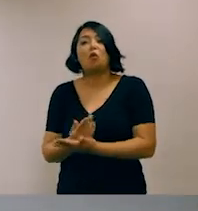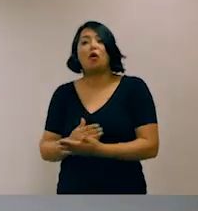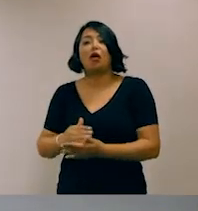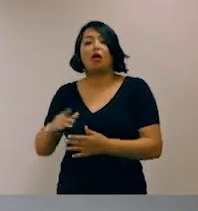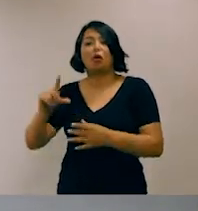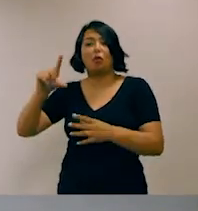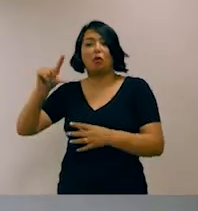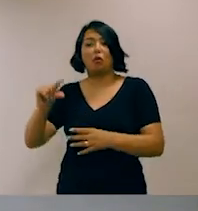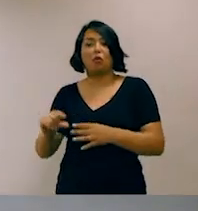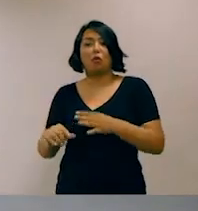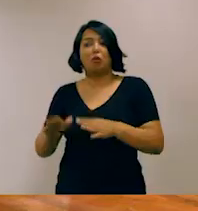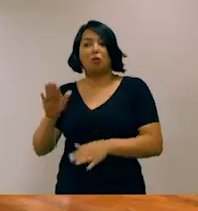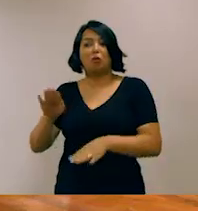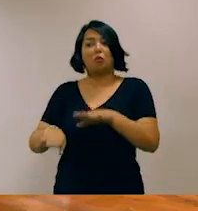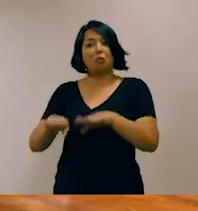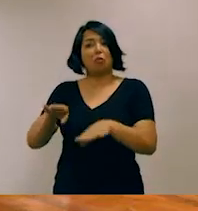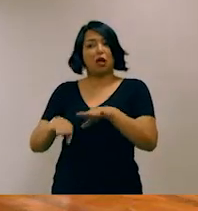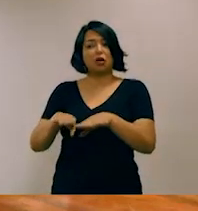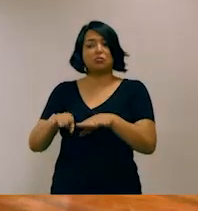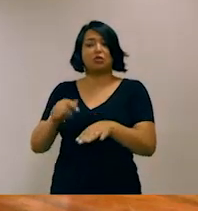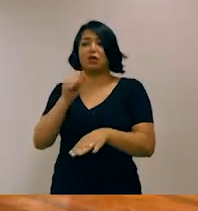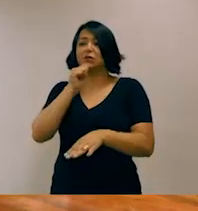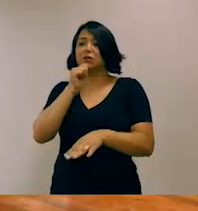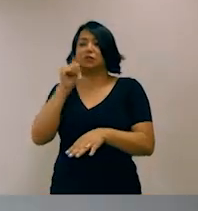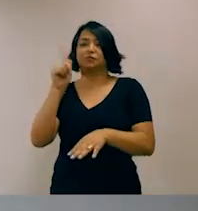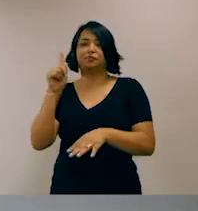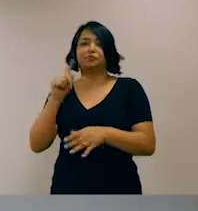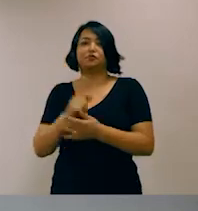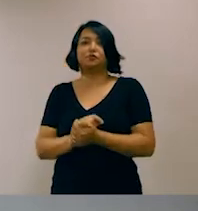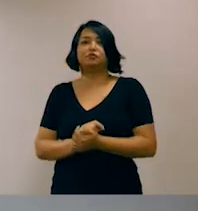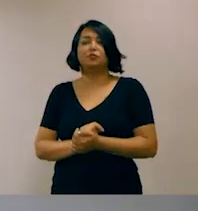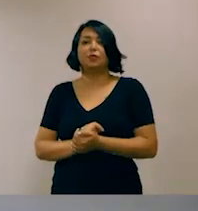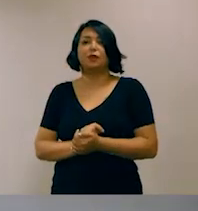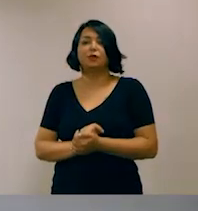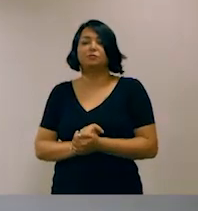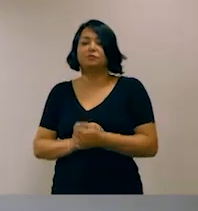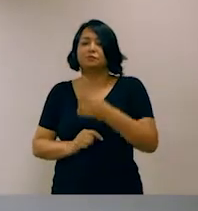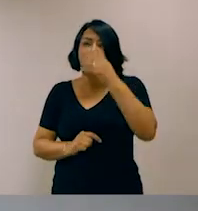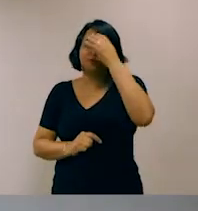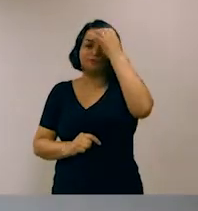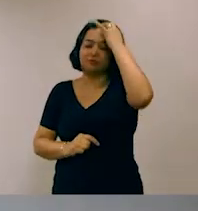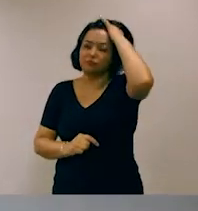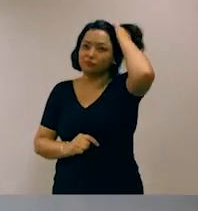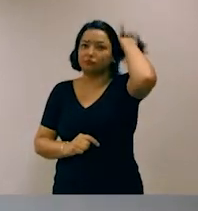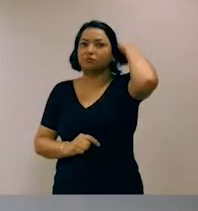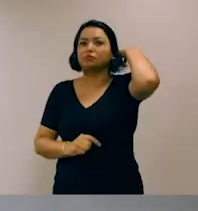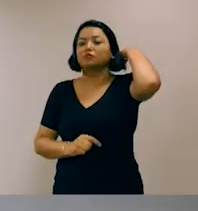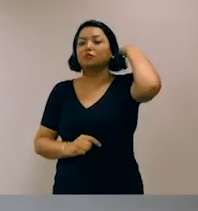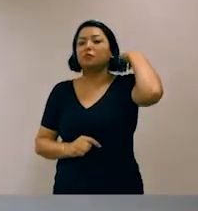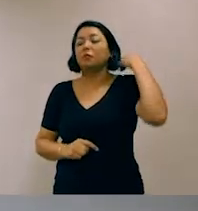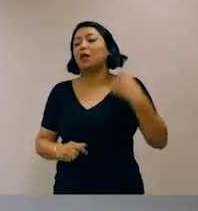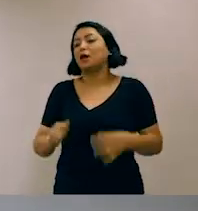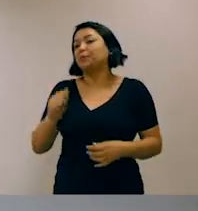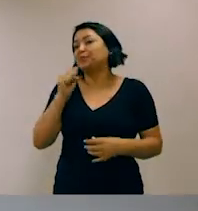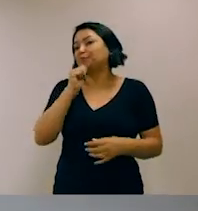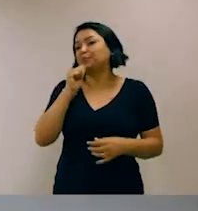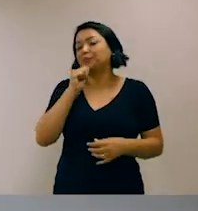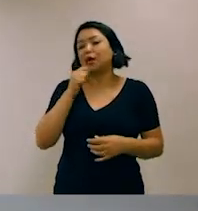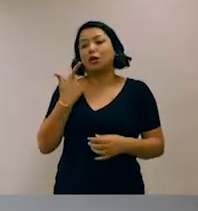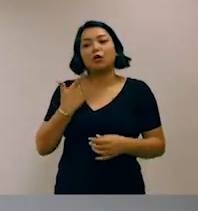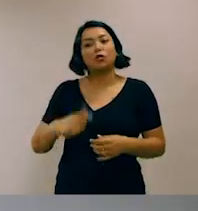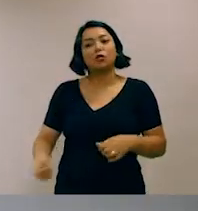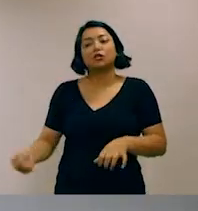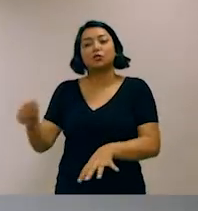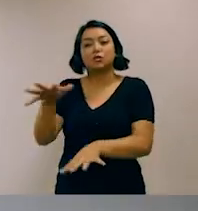average mistake. Yeah, what about the other products and services? No. I tried at all costs to include the